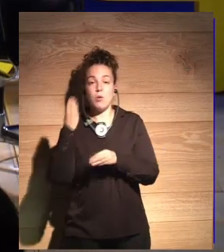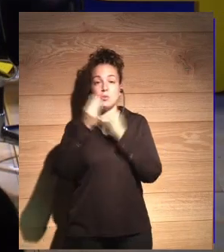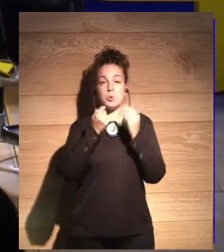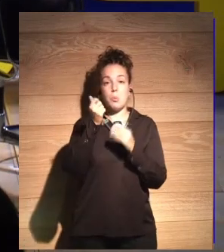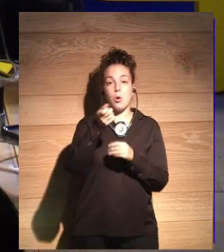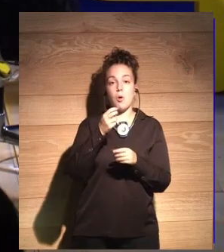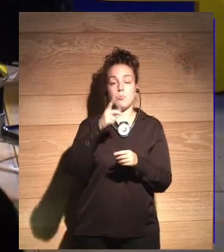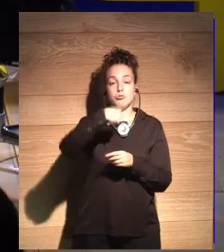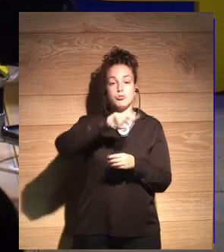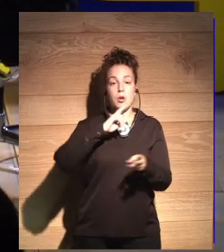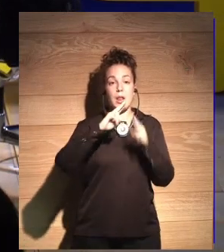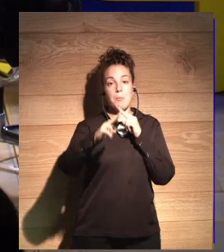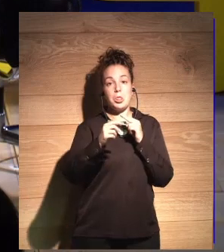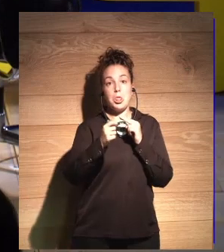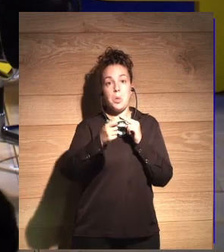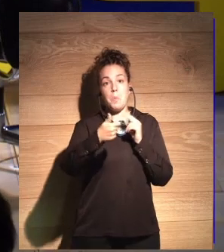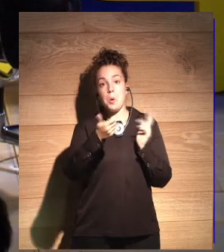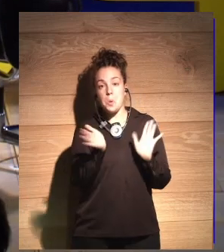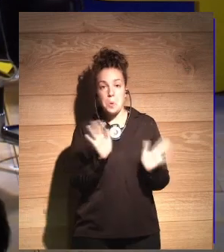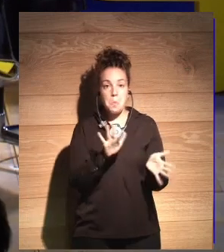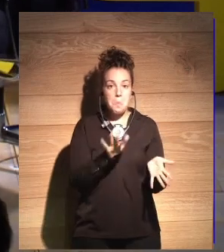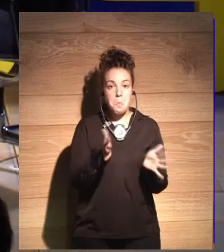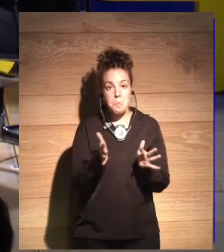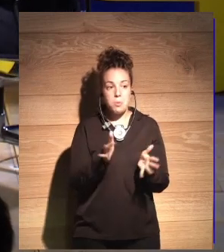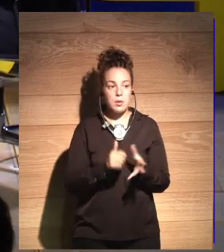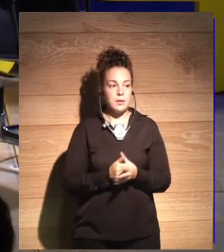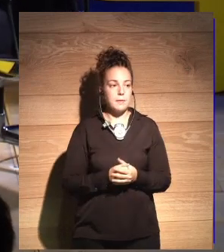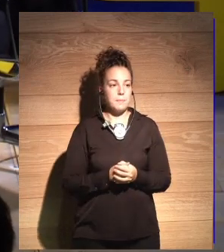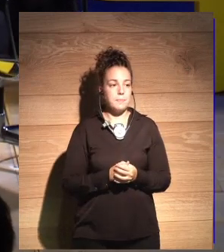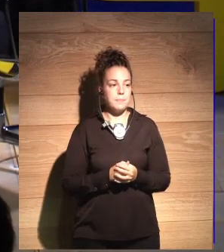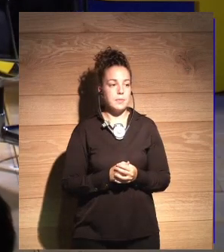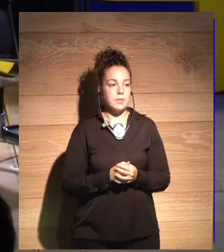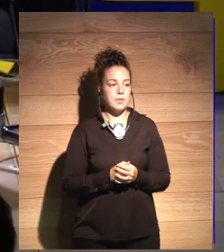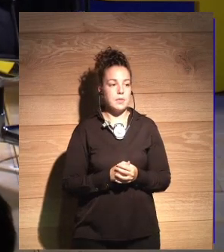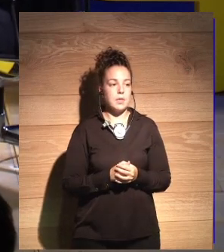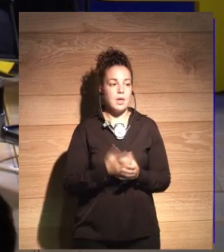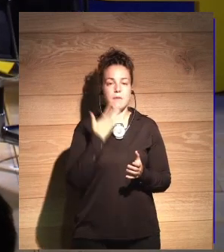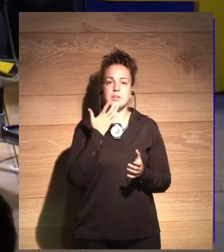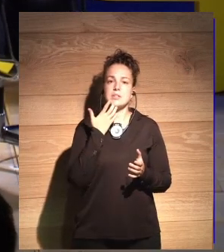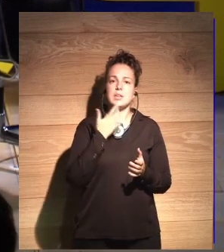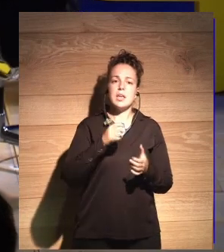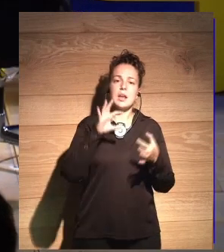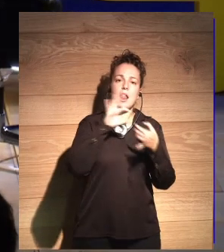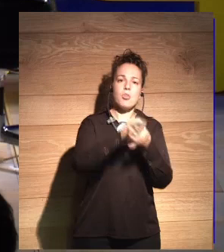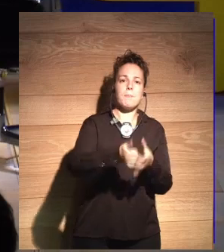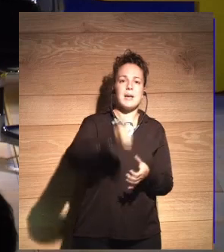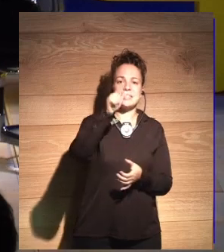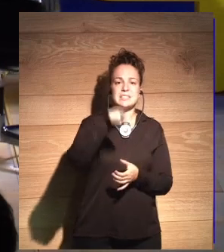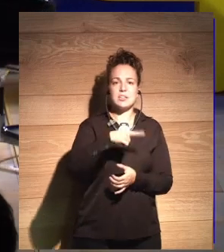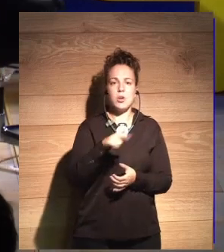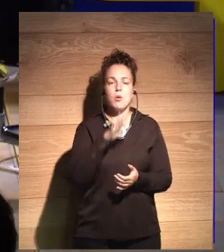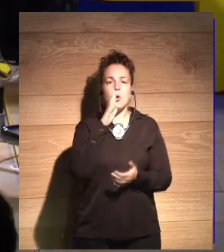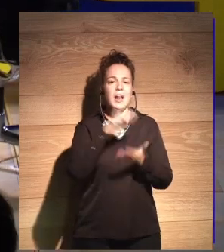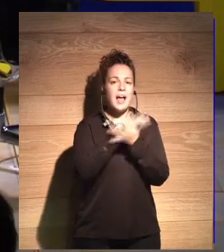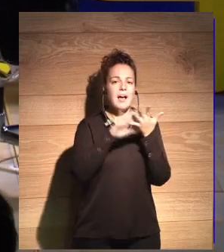between technology, the true technology, and the not necessary technology. Do you think that there has to be a relationship?